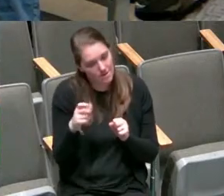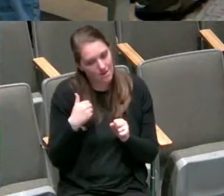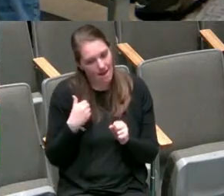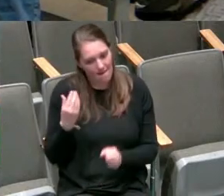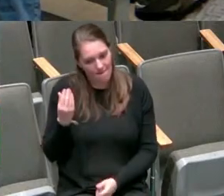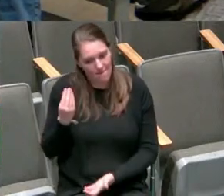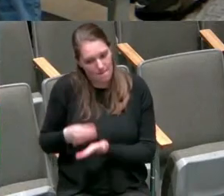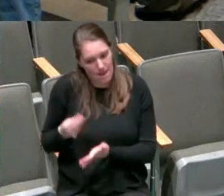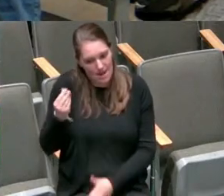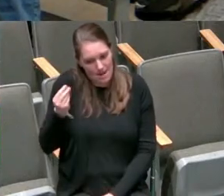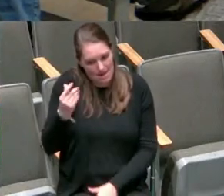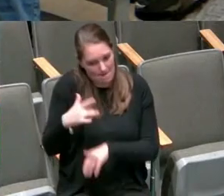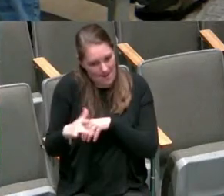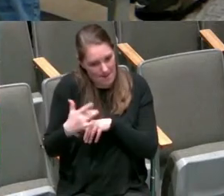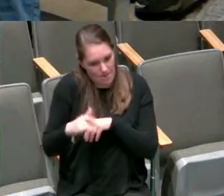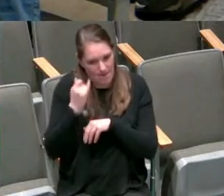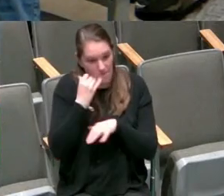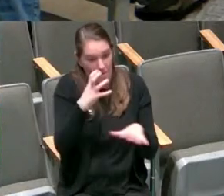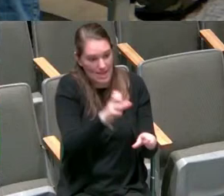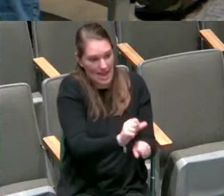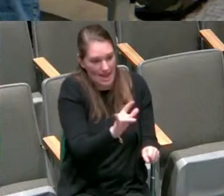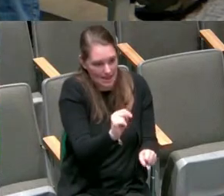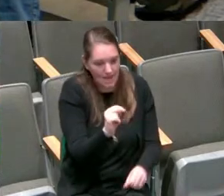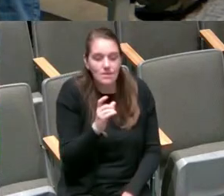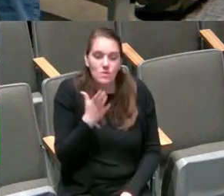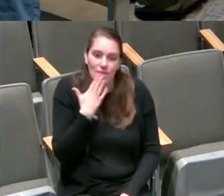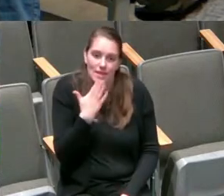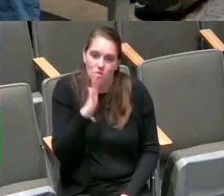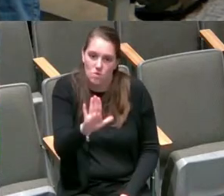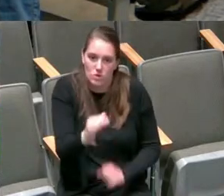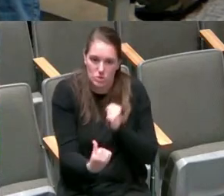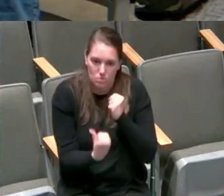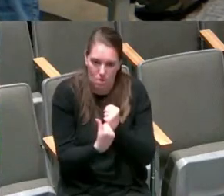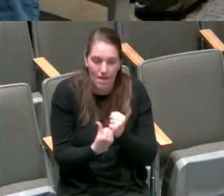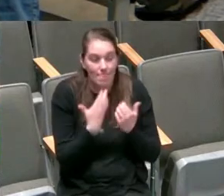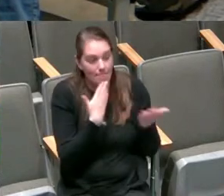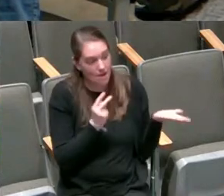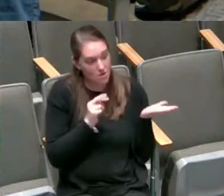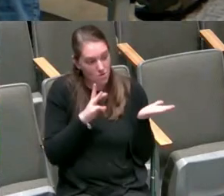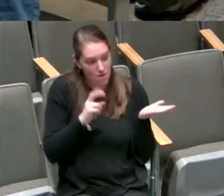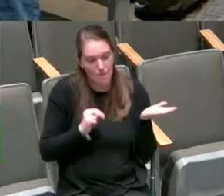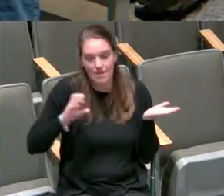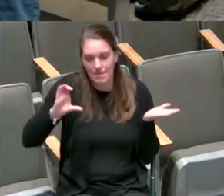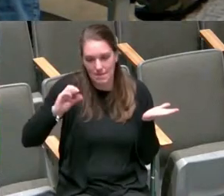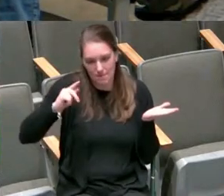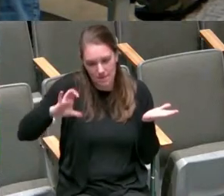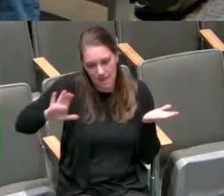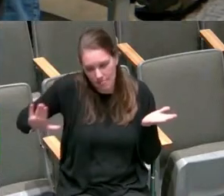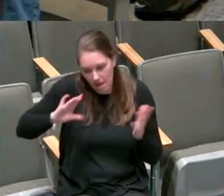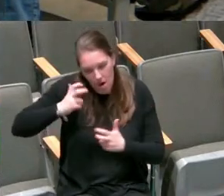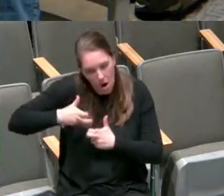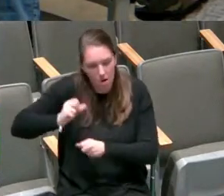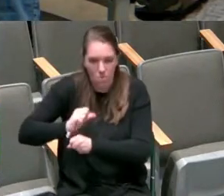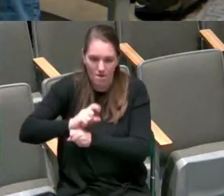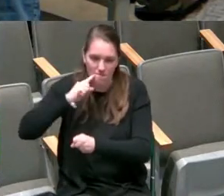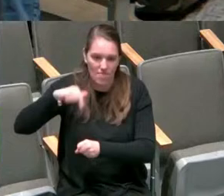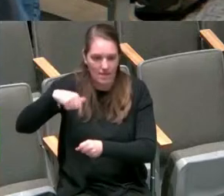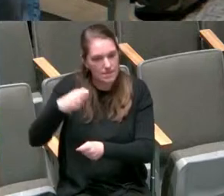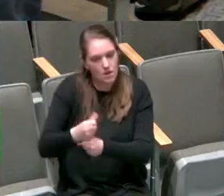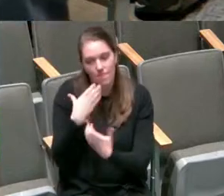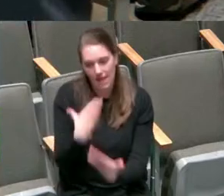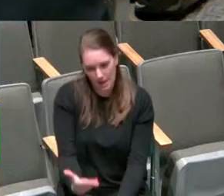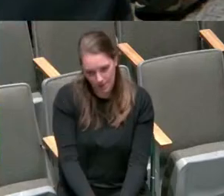there to do this when we get this stuff so I thank you for your support and I thank Norman and the CPC for their hard work this year thank